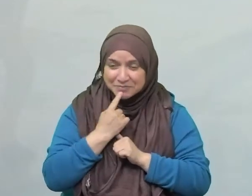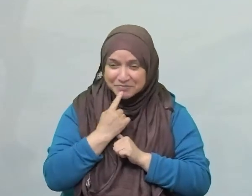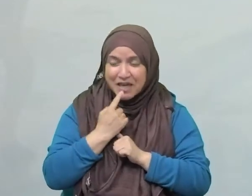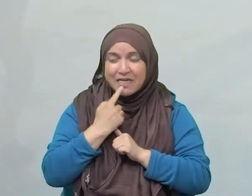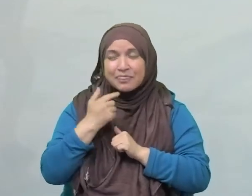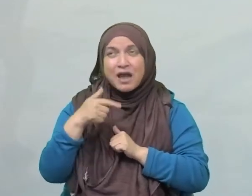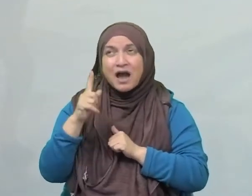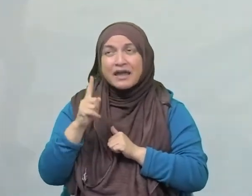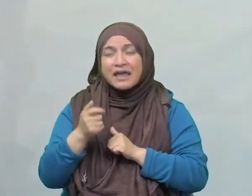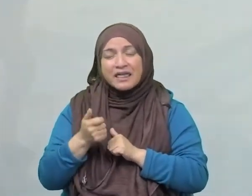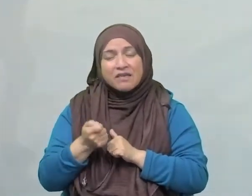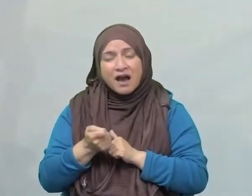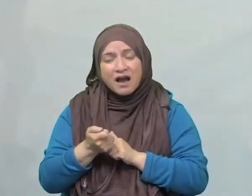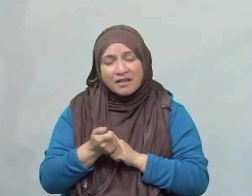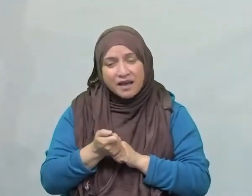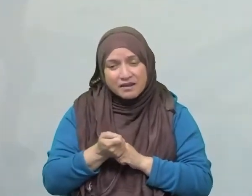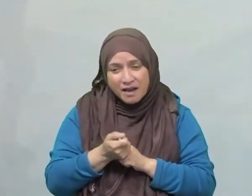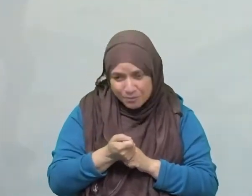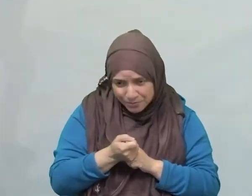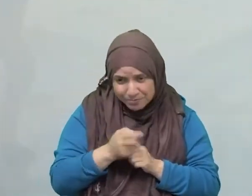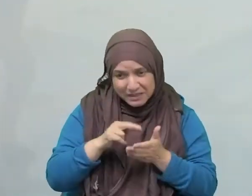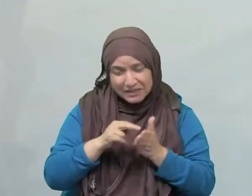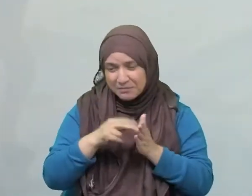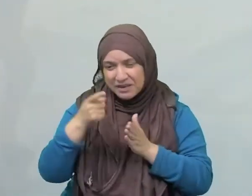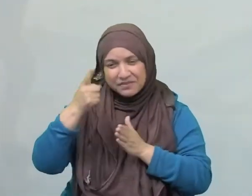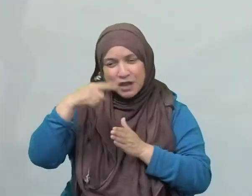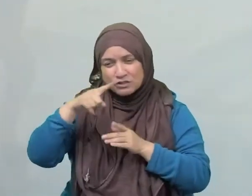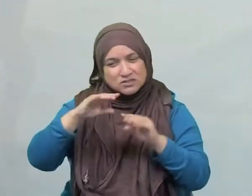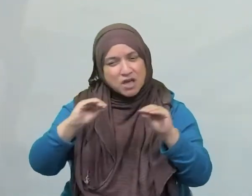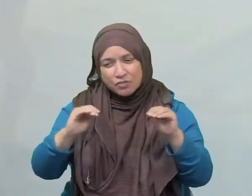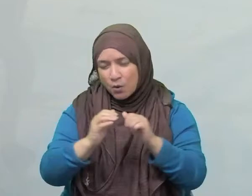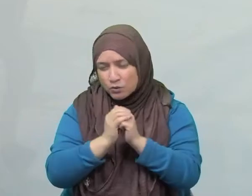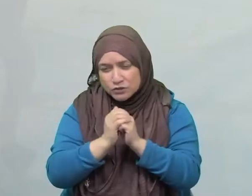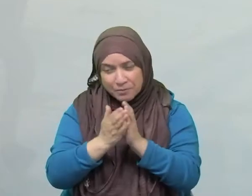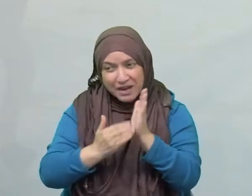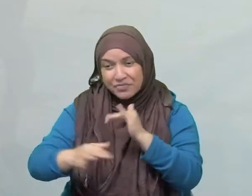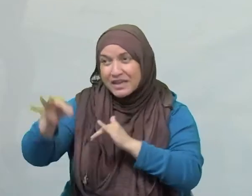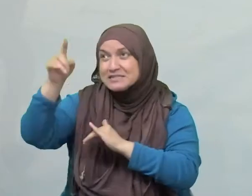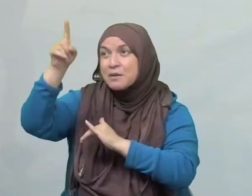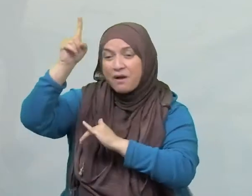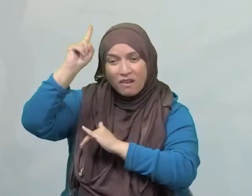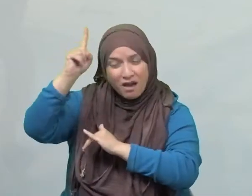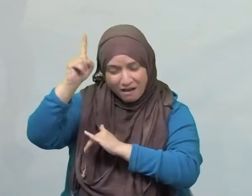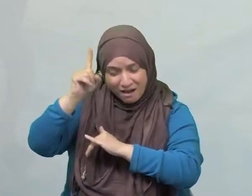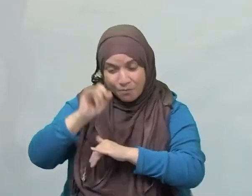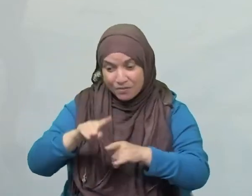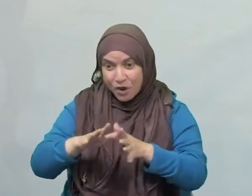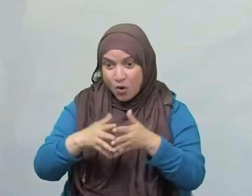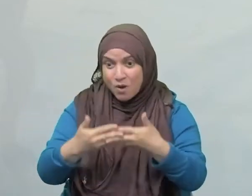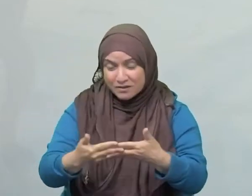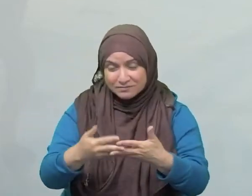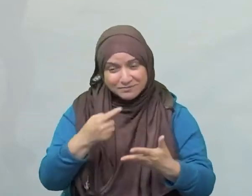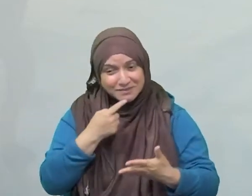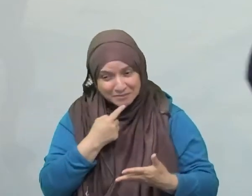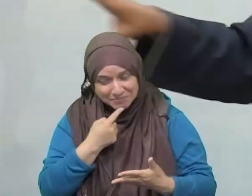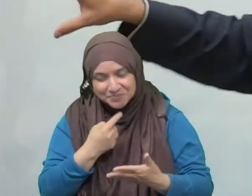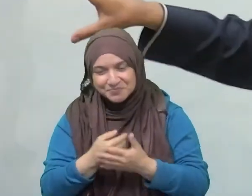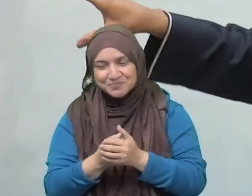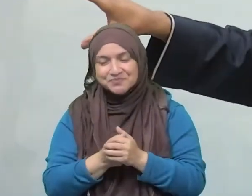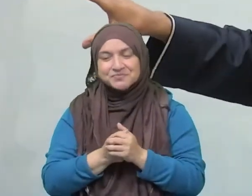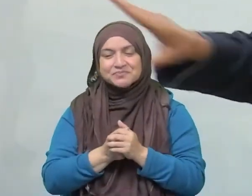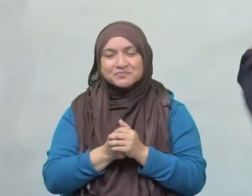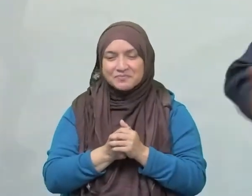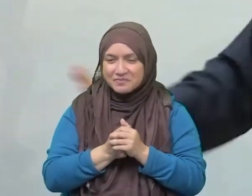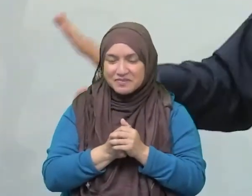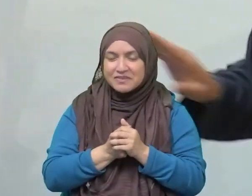recite the quran is in your salah is in your prayer why because in your two raka's of you will combine all of the